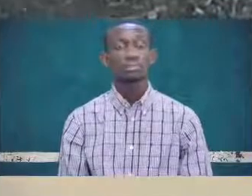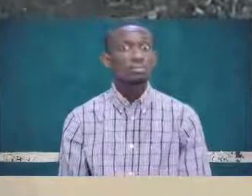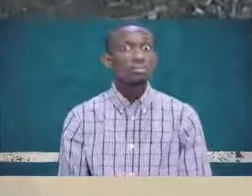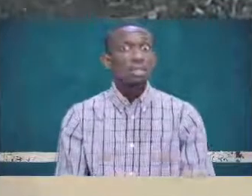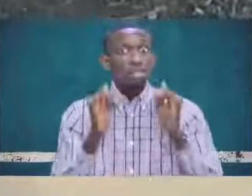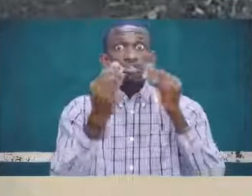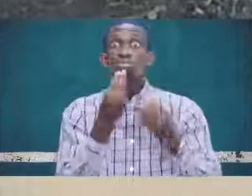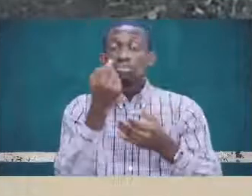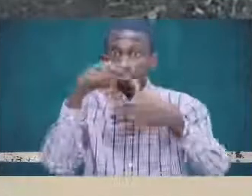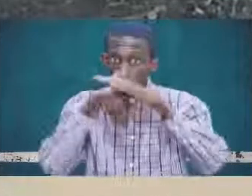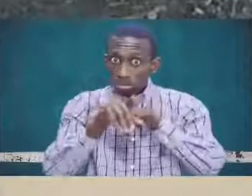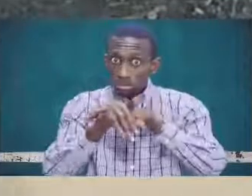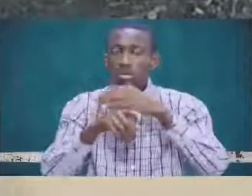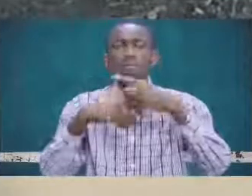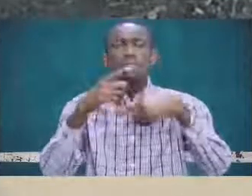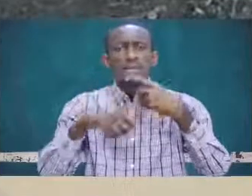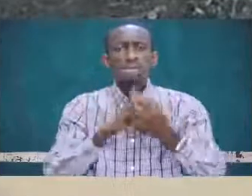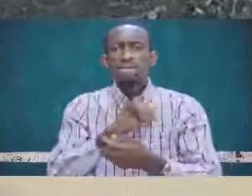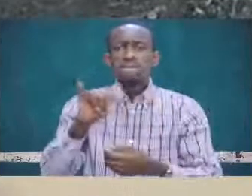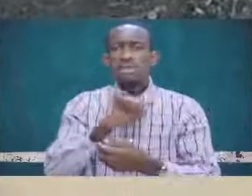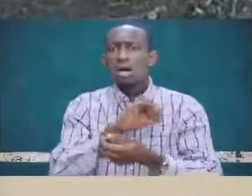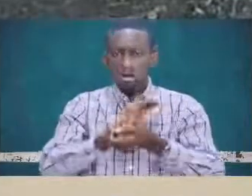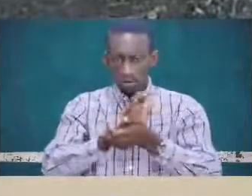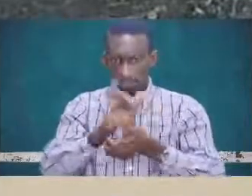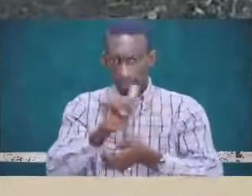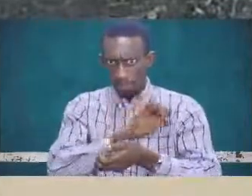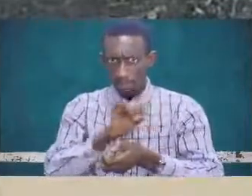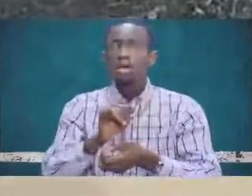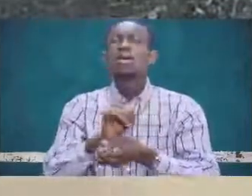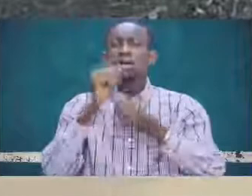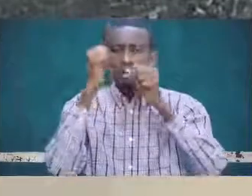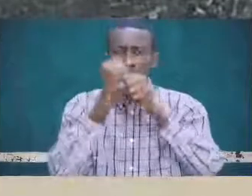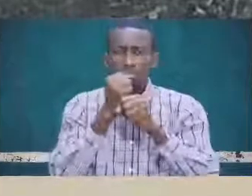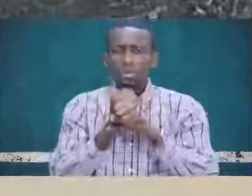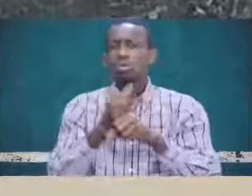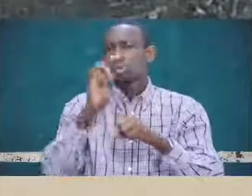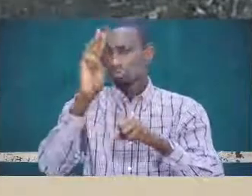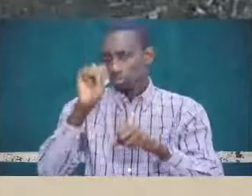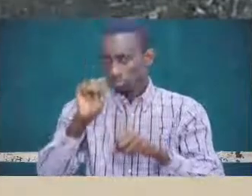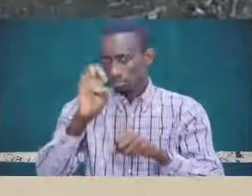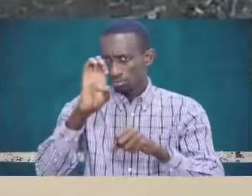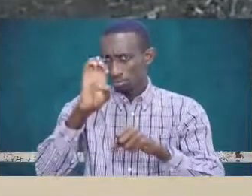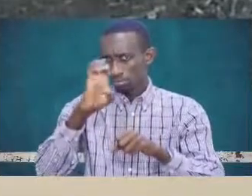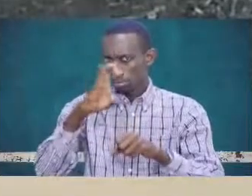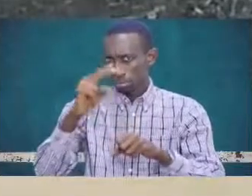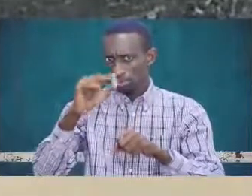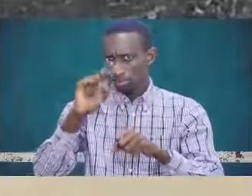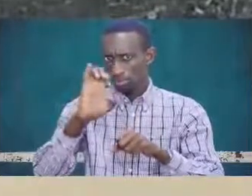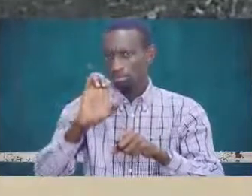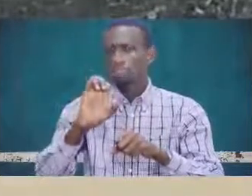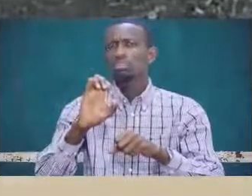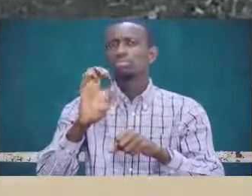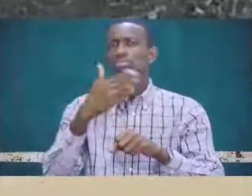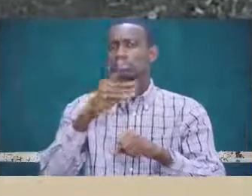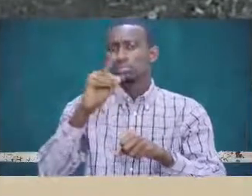automatically, this continues. It involves what you call mechanical digestion. If I say mechanical digestion, we have two types of digestion.